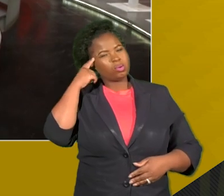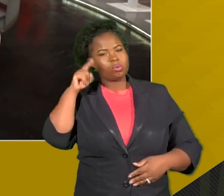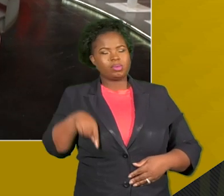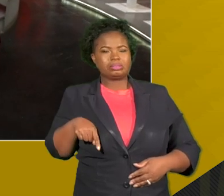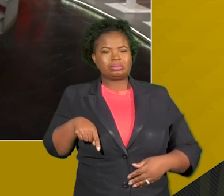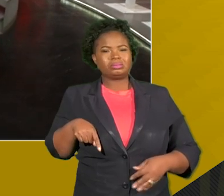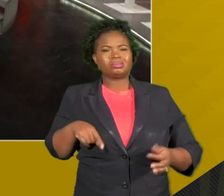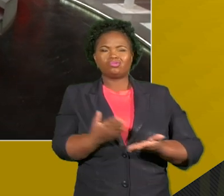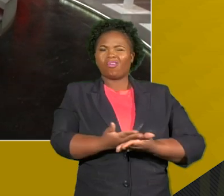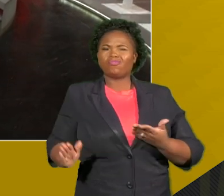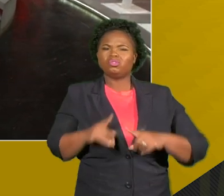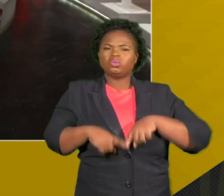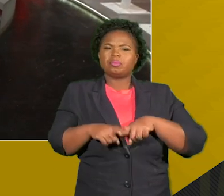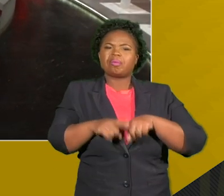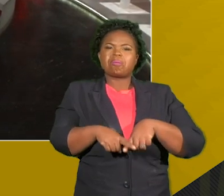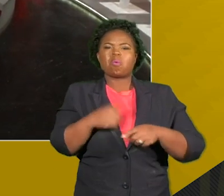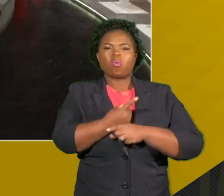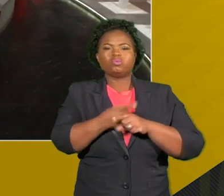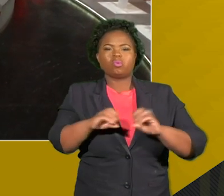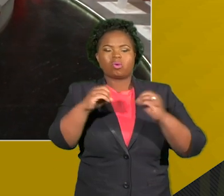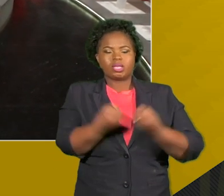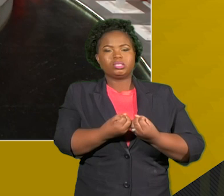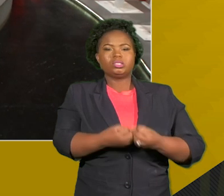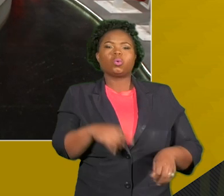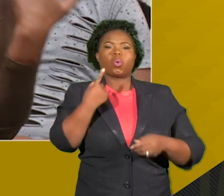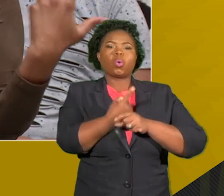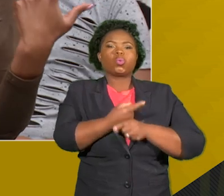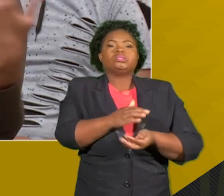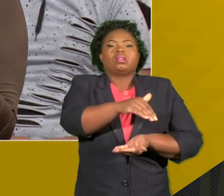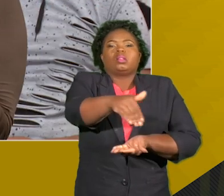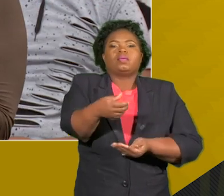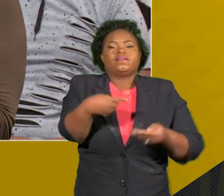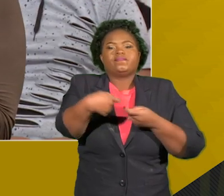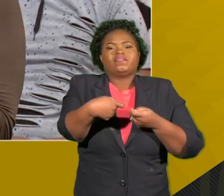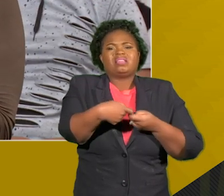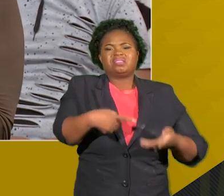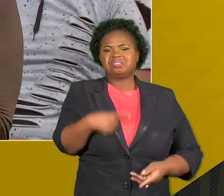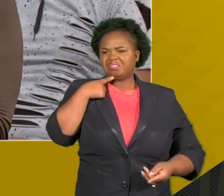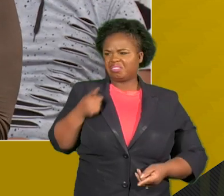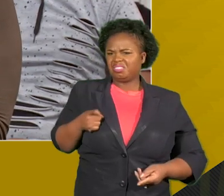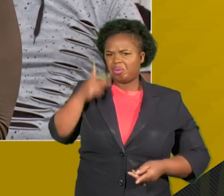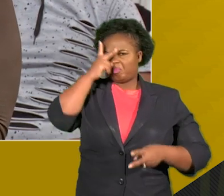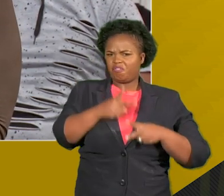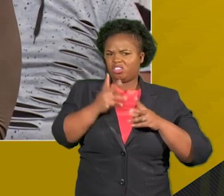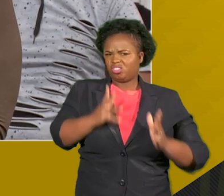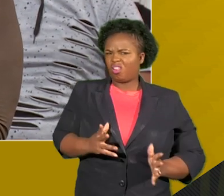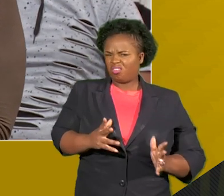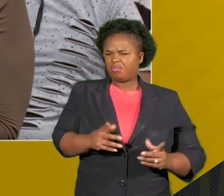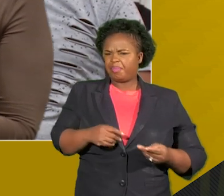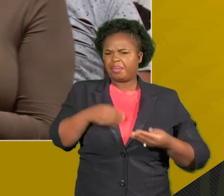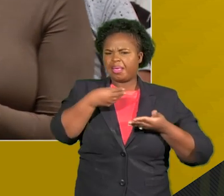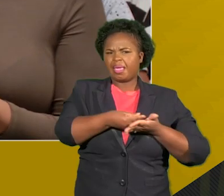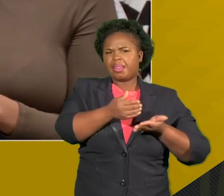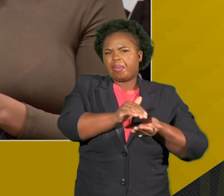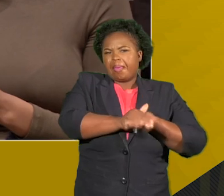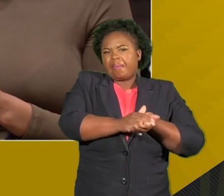this dependency, yadi charity organization, to beg for funding? And I mean, I'm listening to her calling it a professional beggar. I'm just we need to